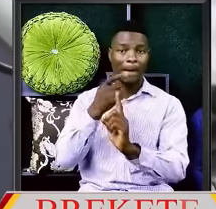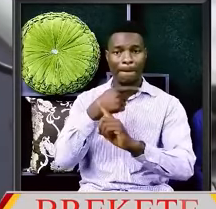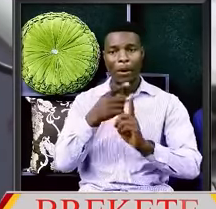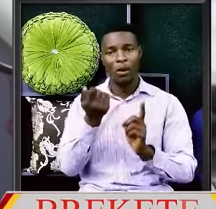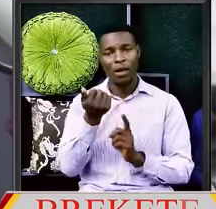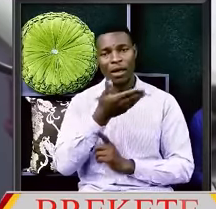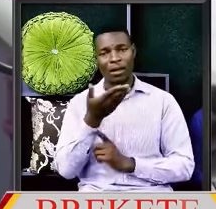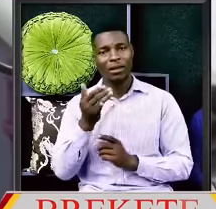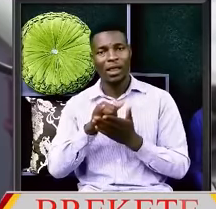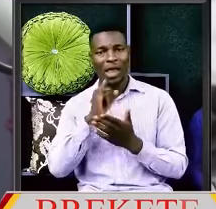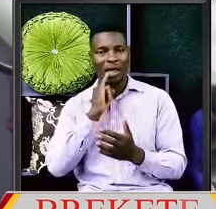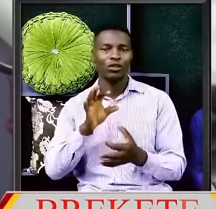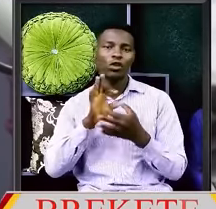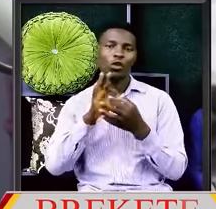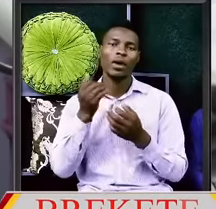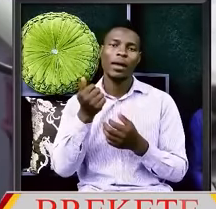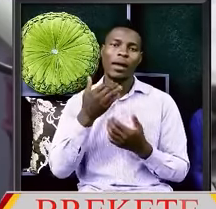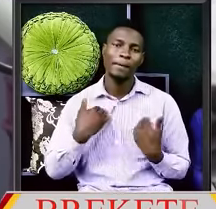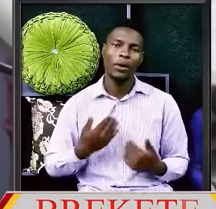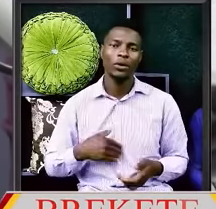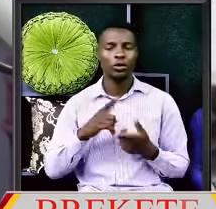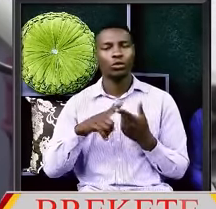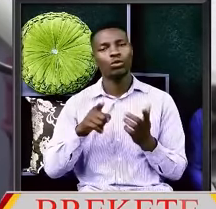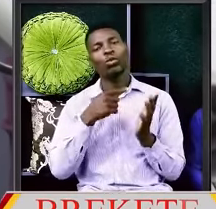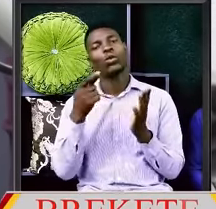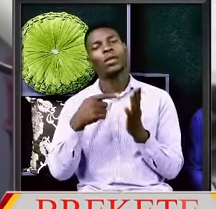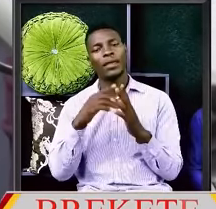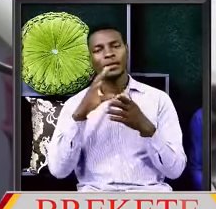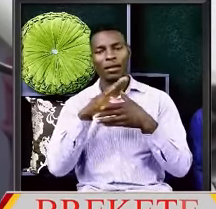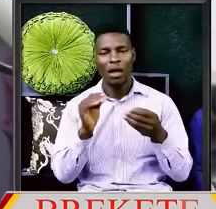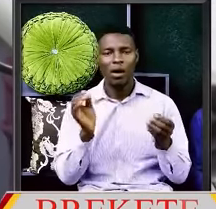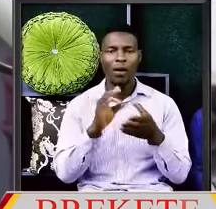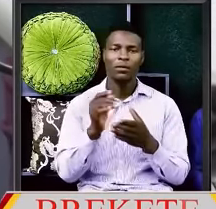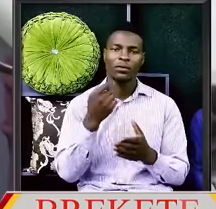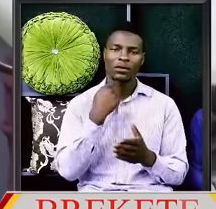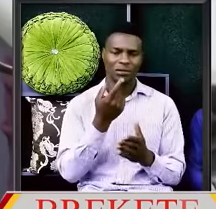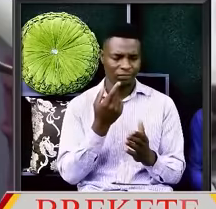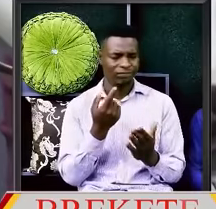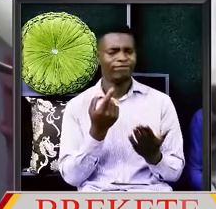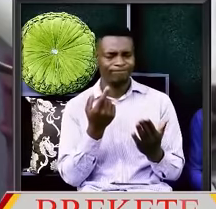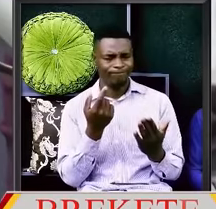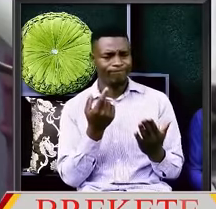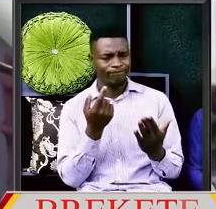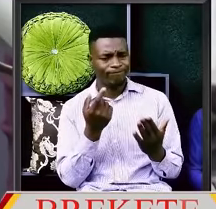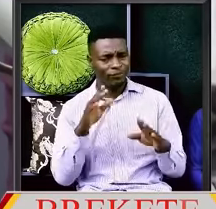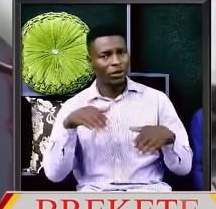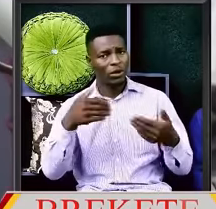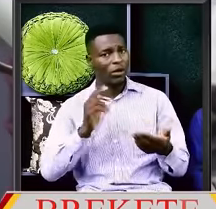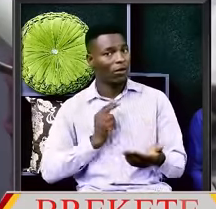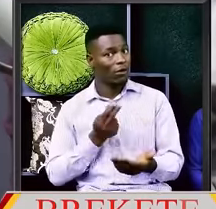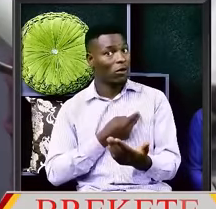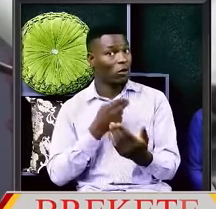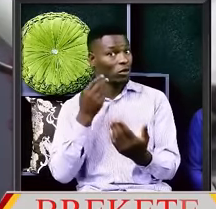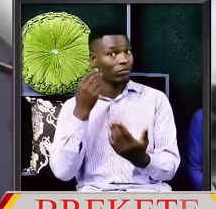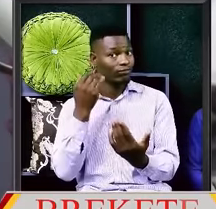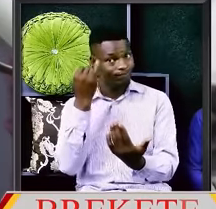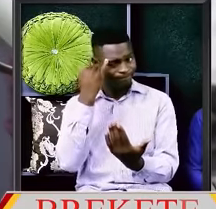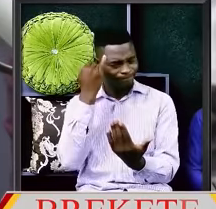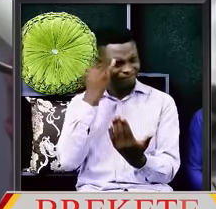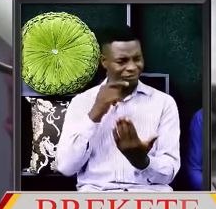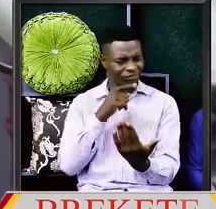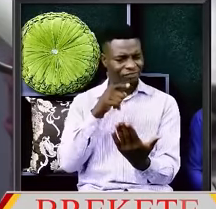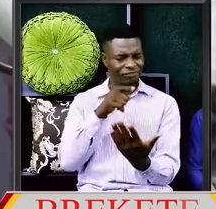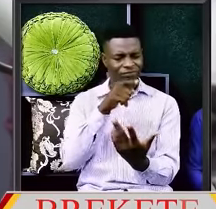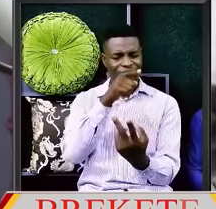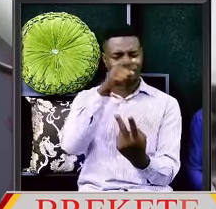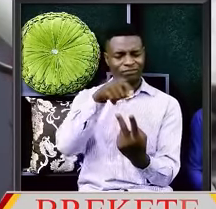connect anybody to this matter, when we say, it go give us clue, say, this person get motive, he get